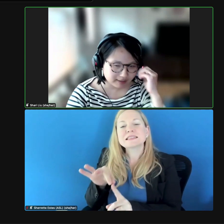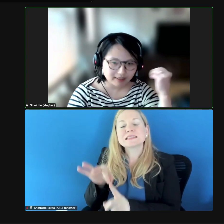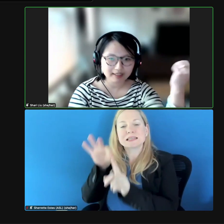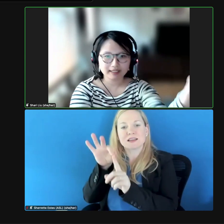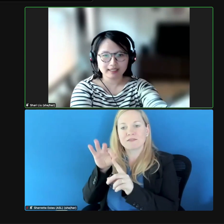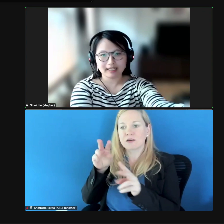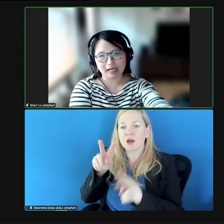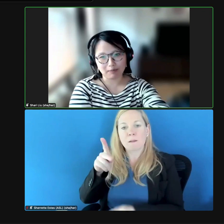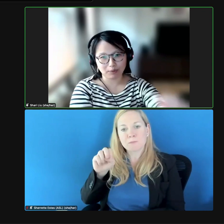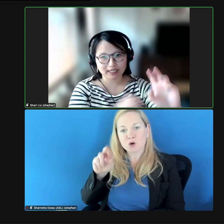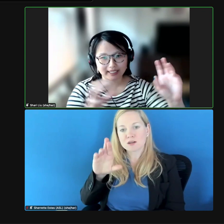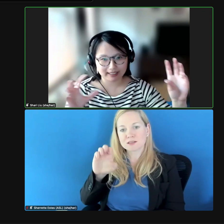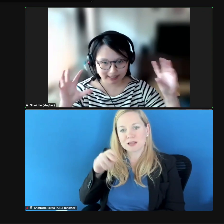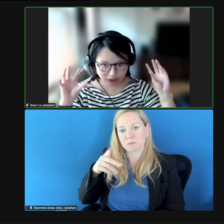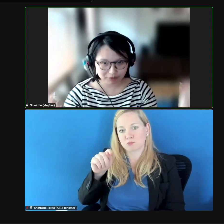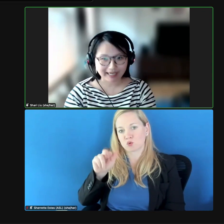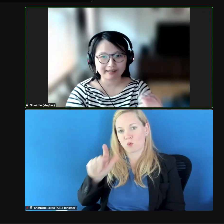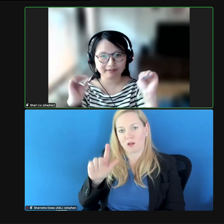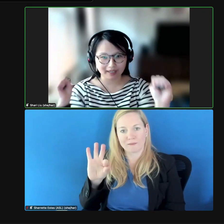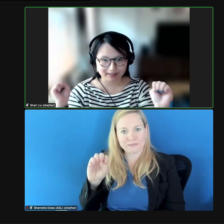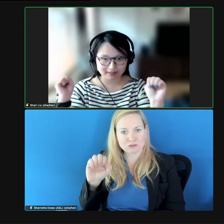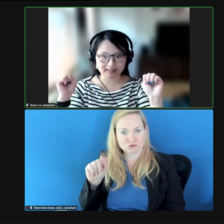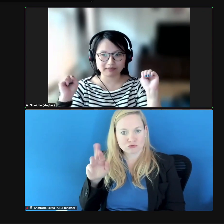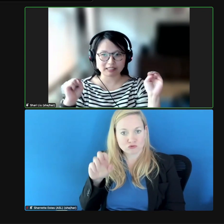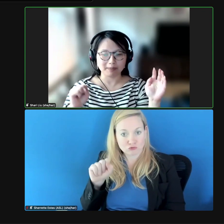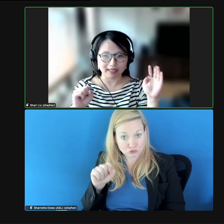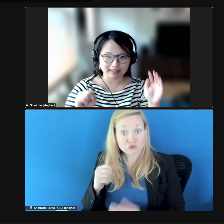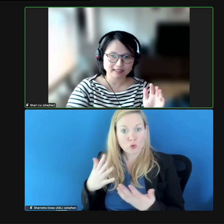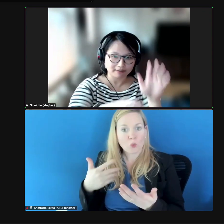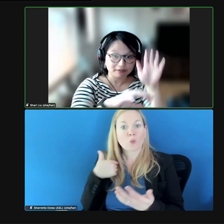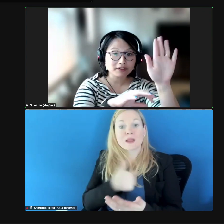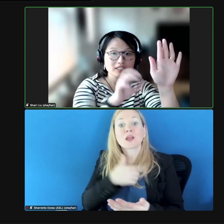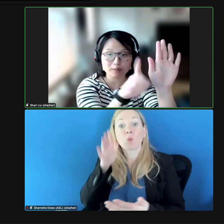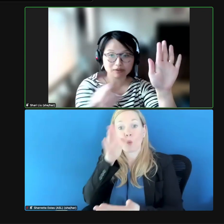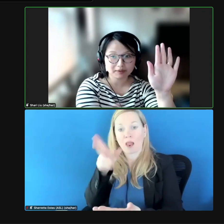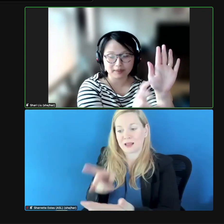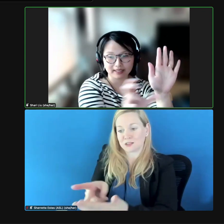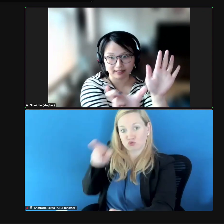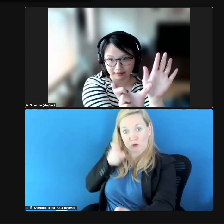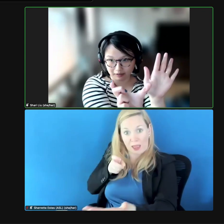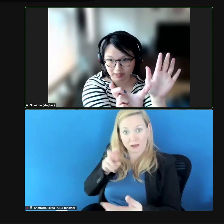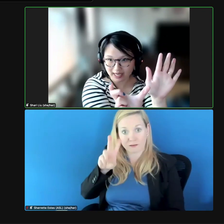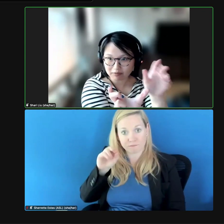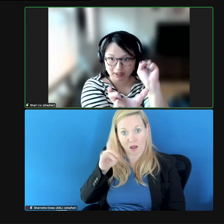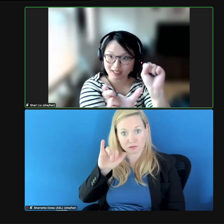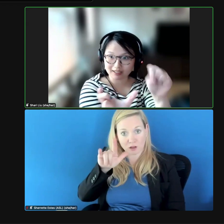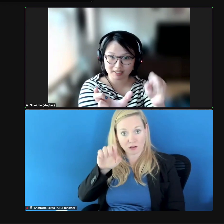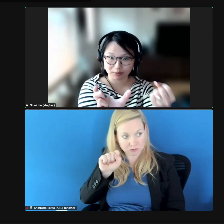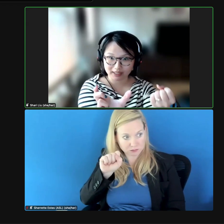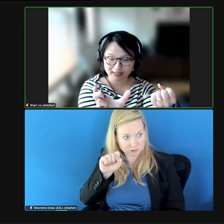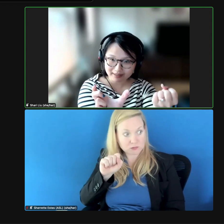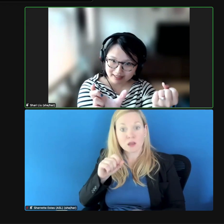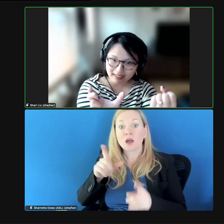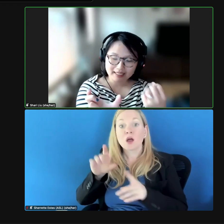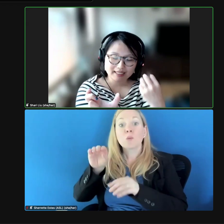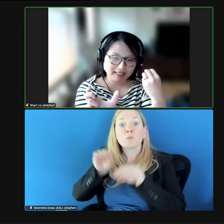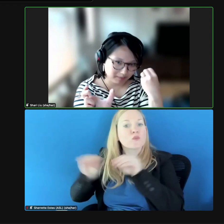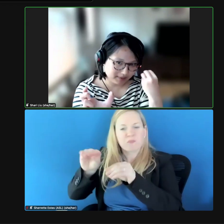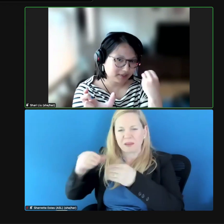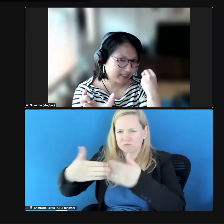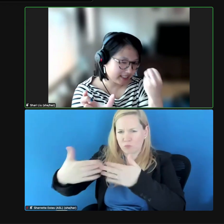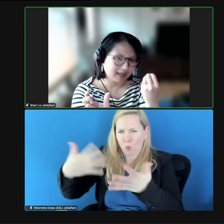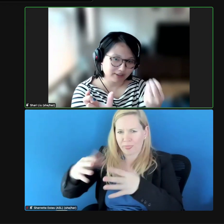So here, we're going to extract the voxels that respond to the first movie within a little block, regardless of what it